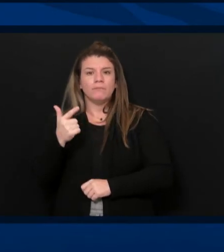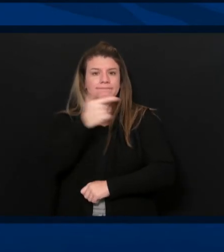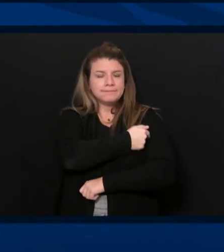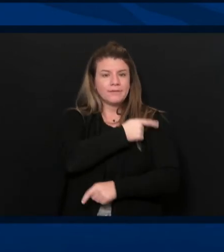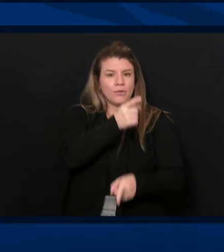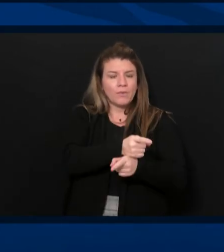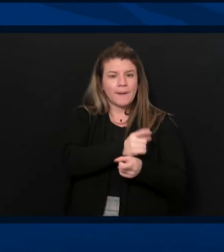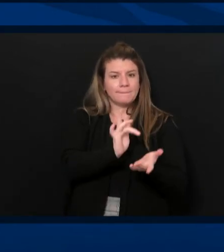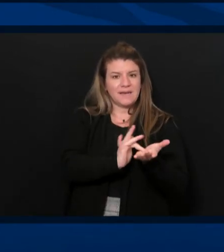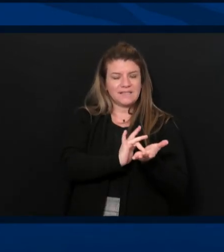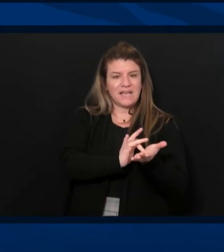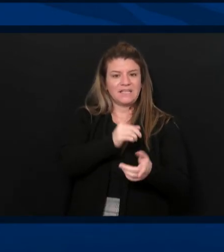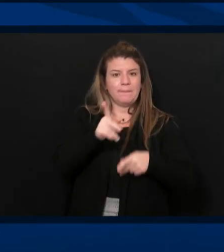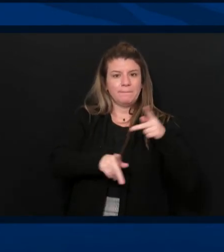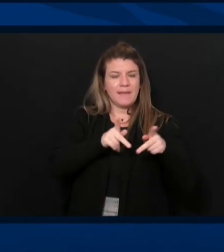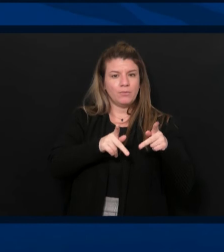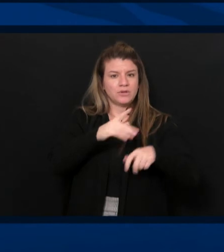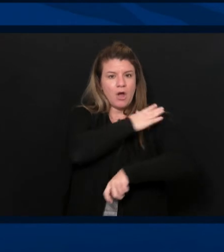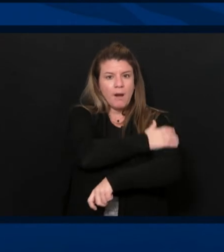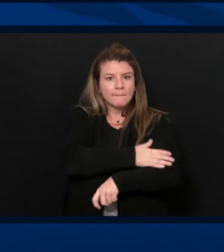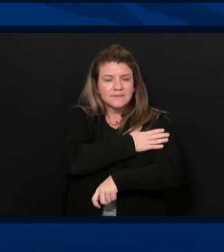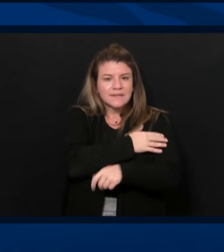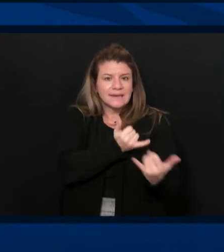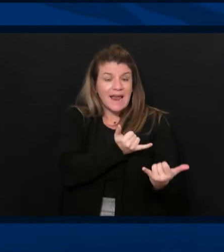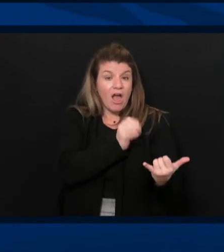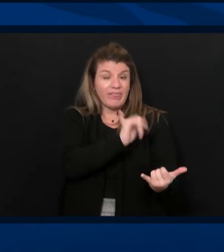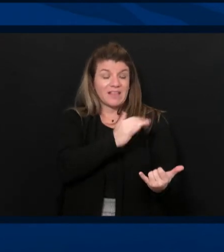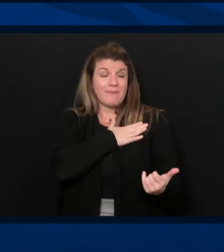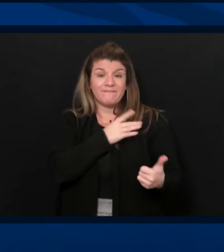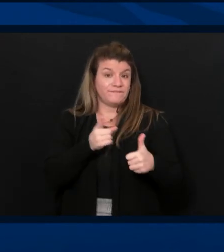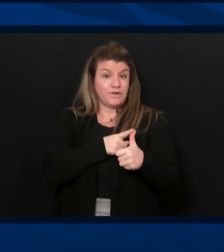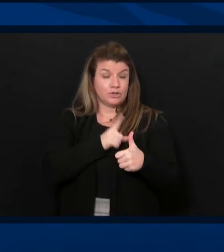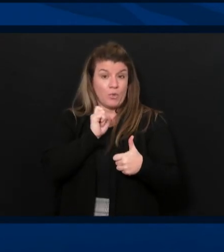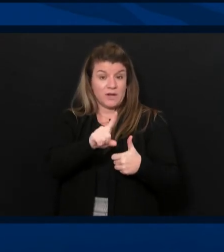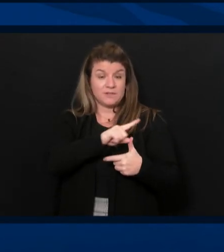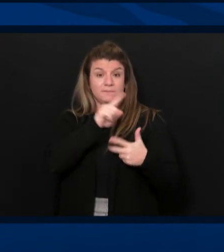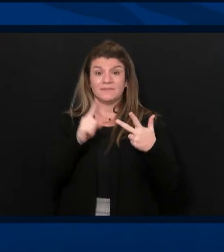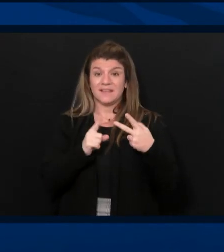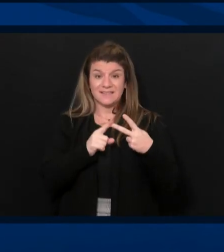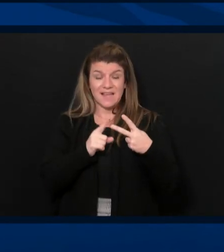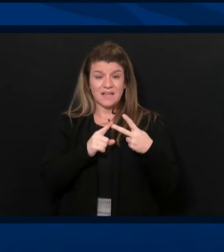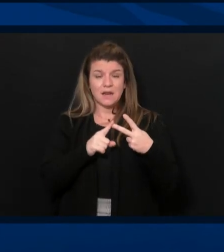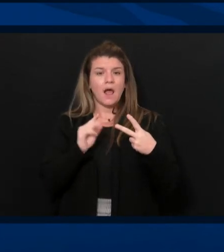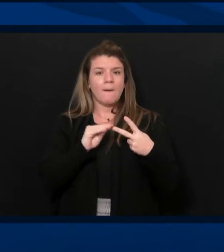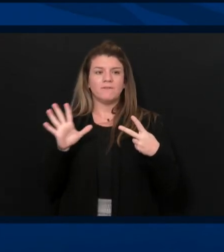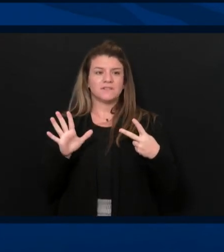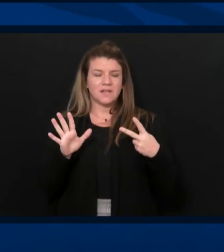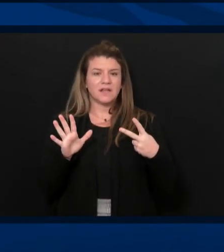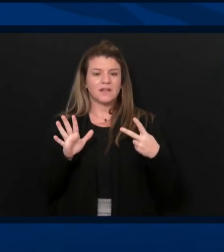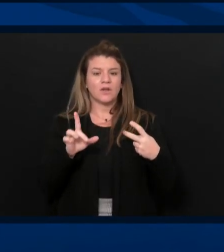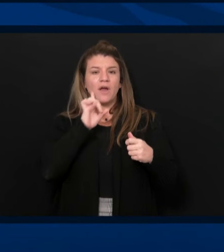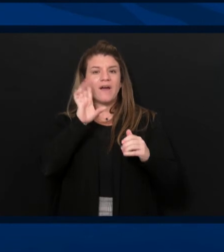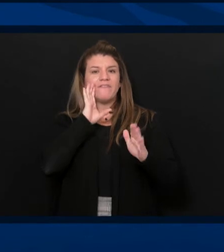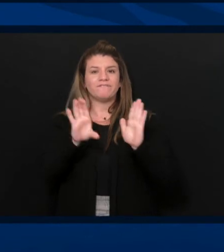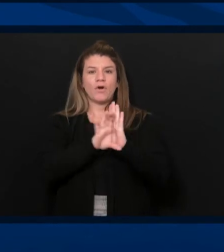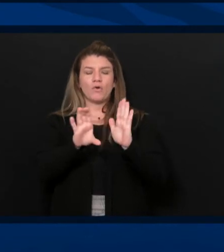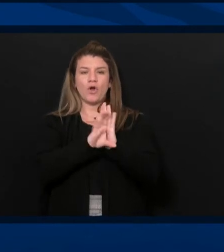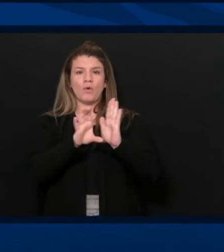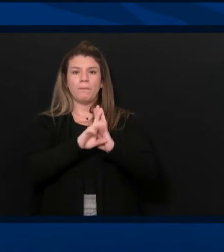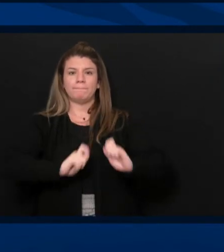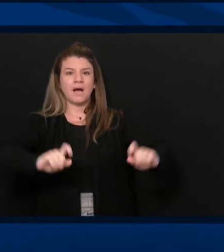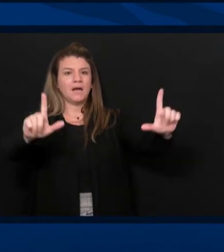medication into people's arms? So that'd be the first part of the question. The second question is, obviously, there was a photo that went viral nationally.